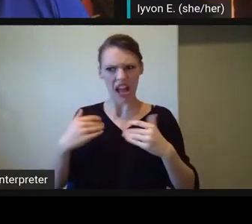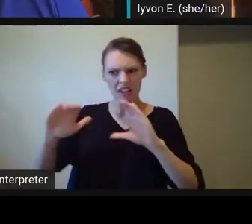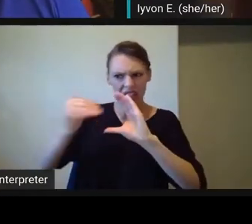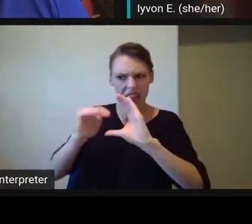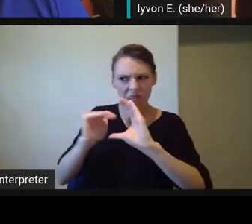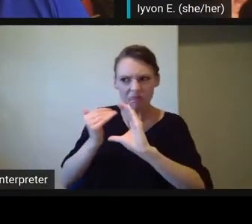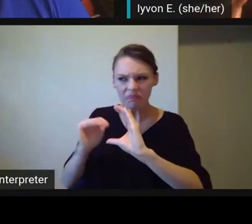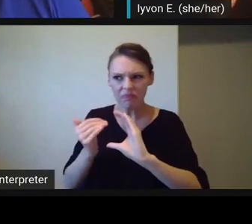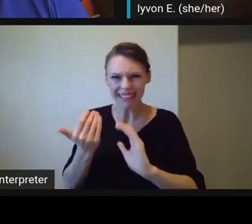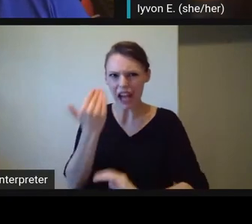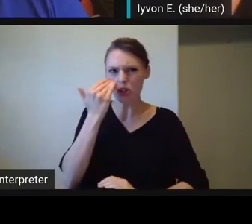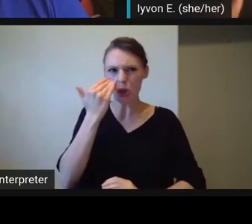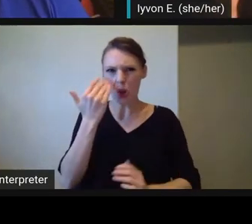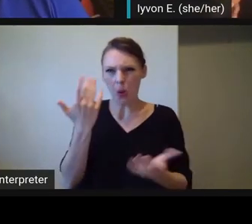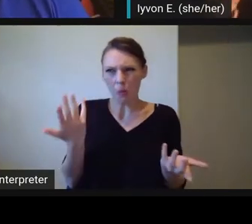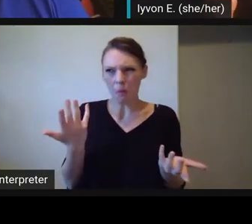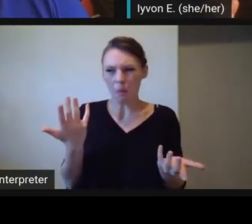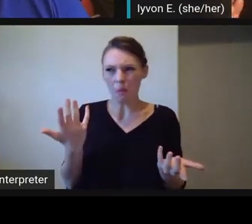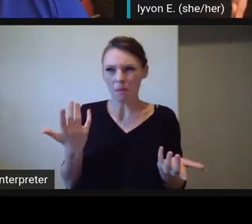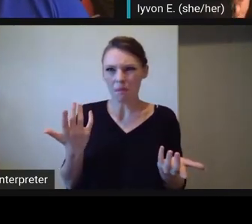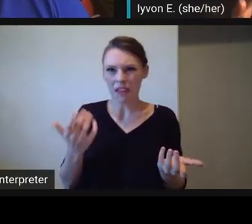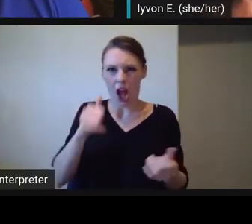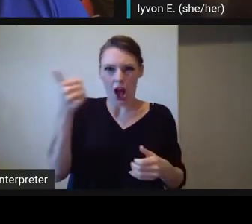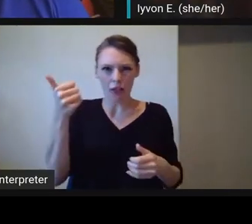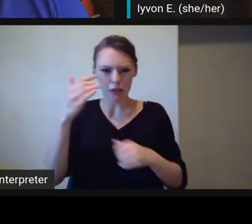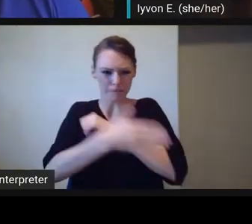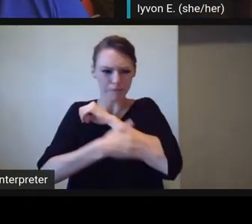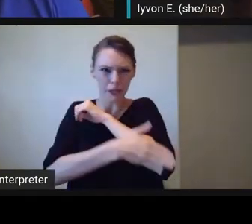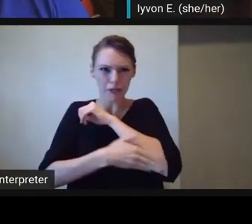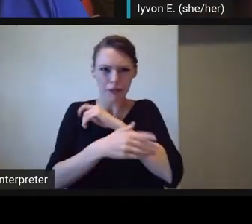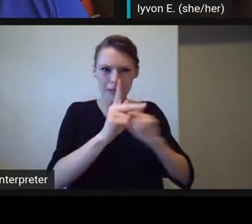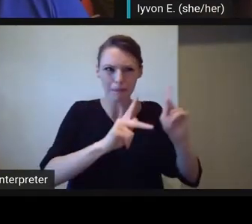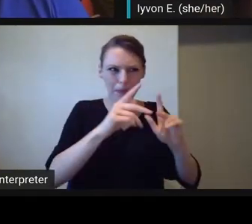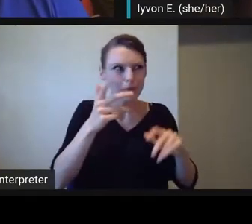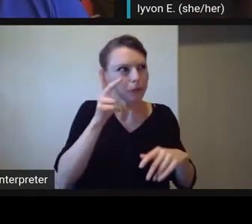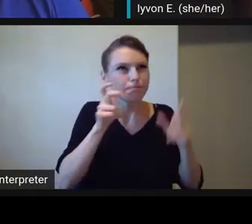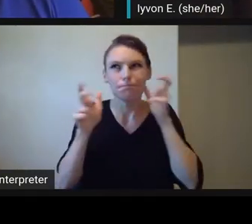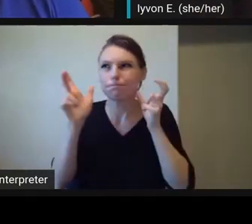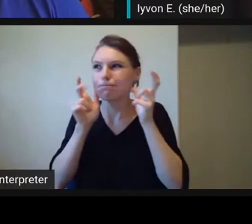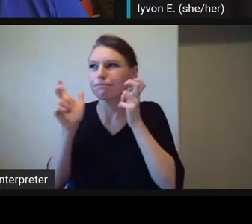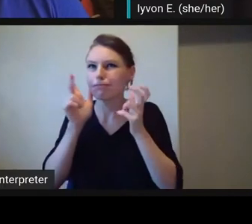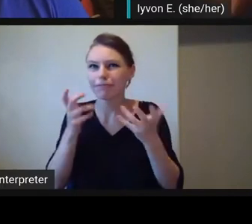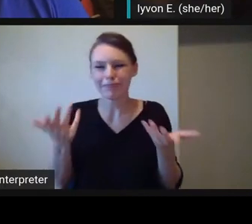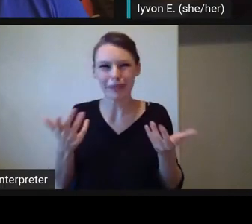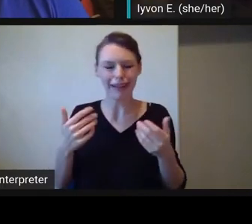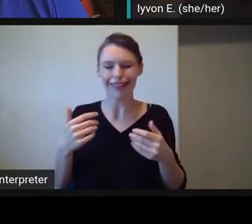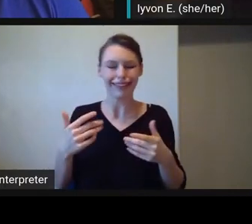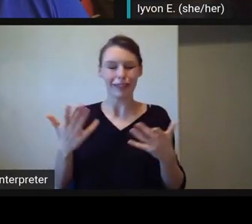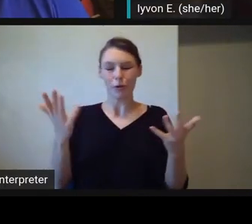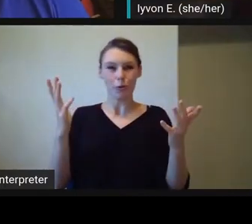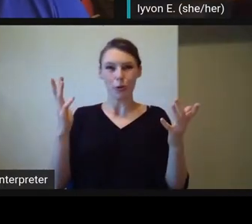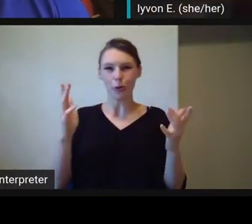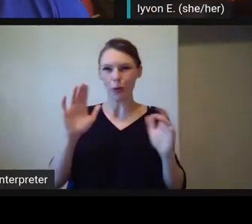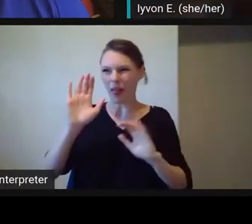should know that that's what's going to happen, but it's so surprising to me. And then I tell that to theaters and they're like, oh, like they don't get that.